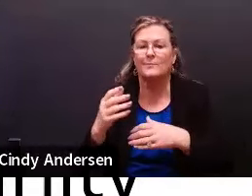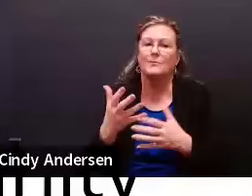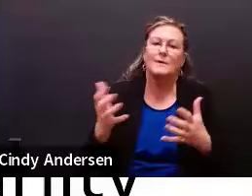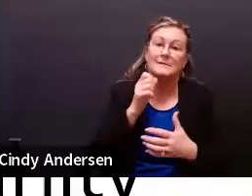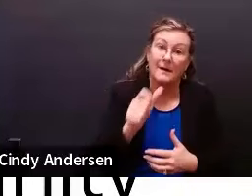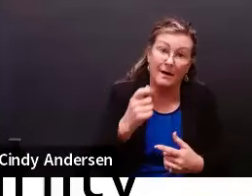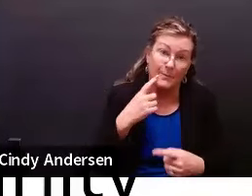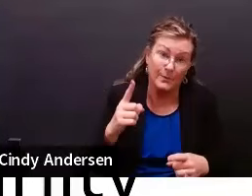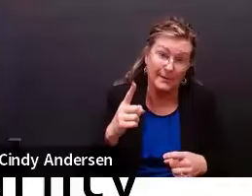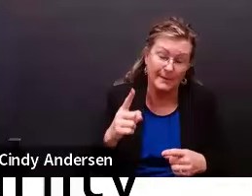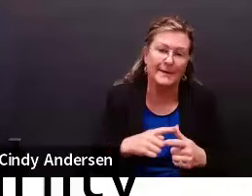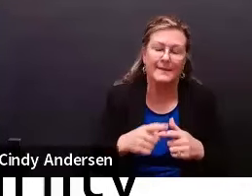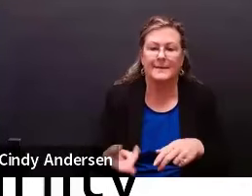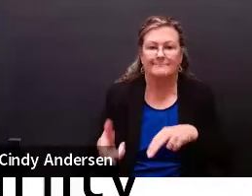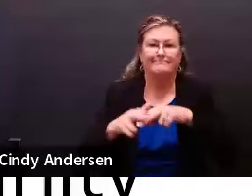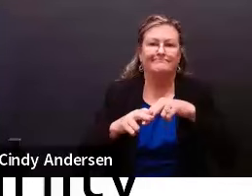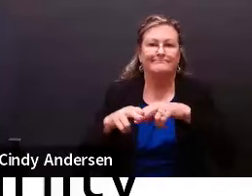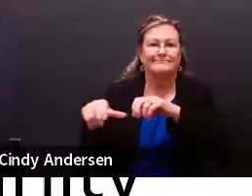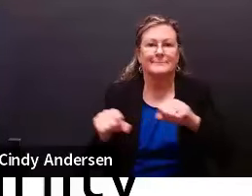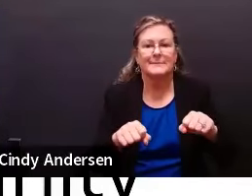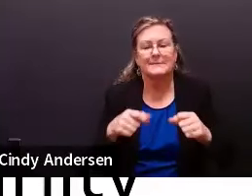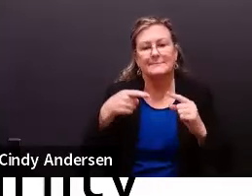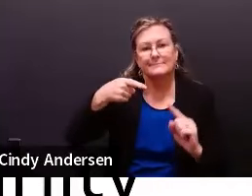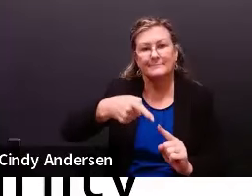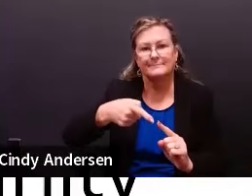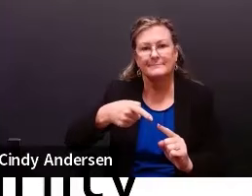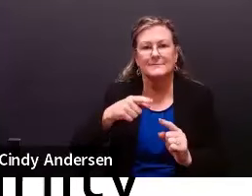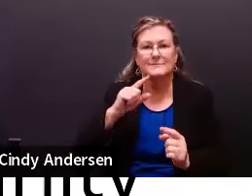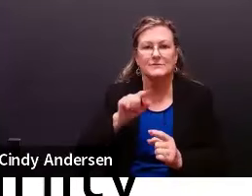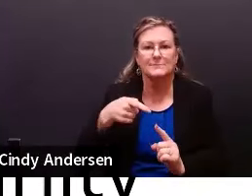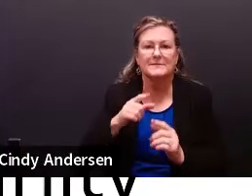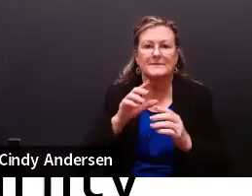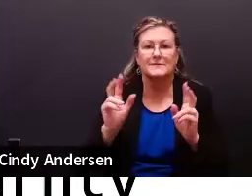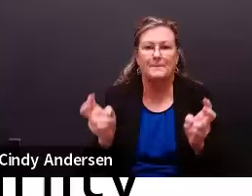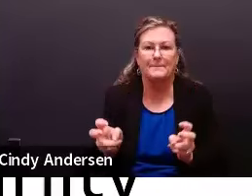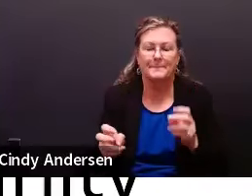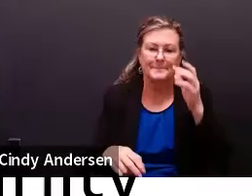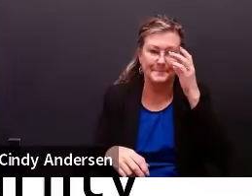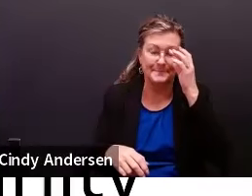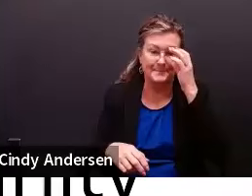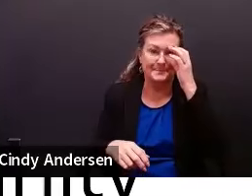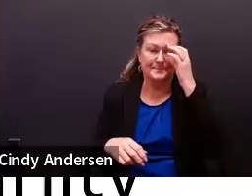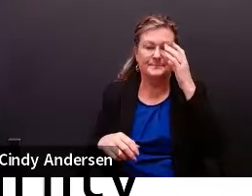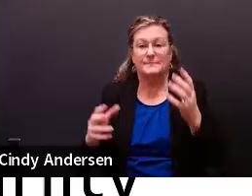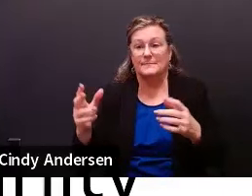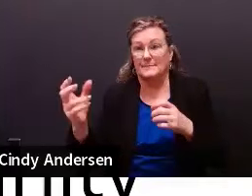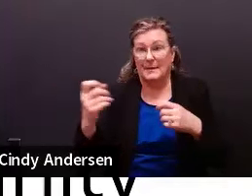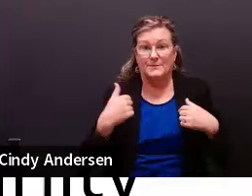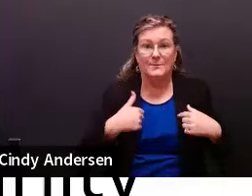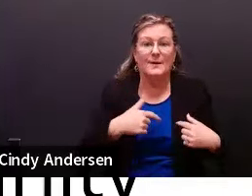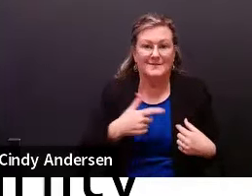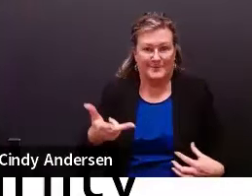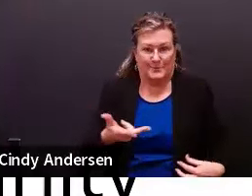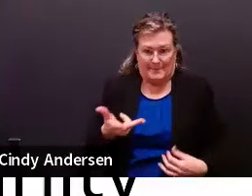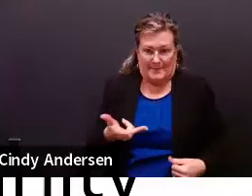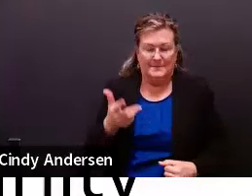and then build capacity around a specific topic. So back to us, Tracy, Lavinia, and I,